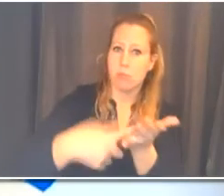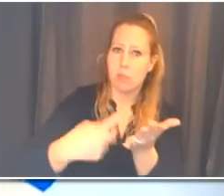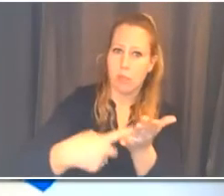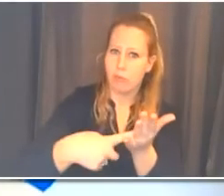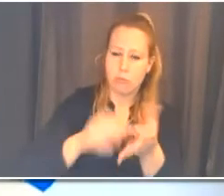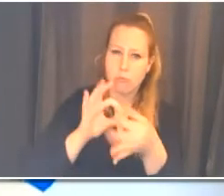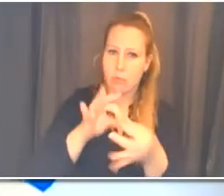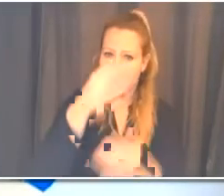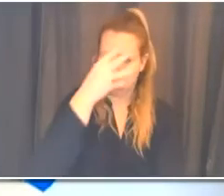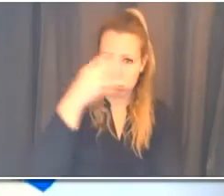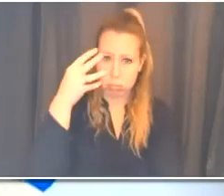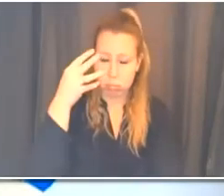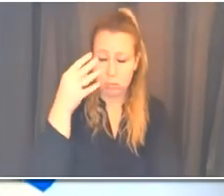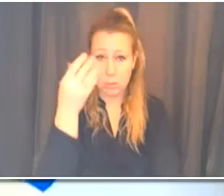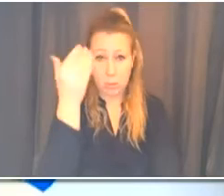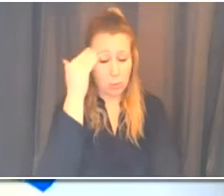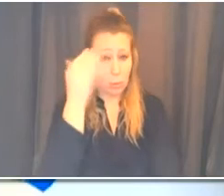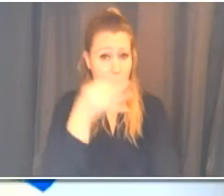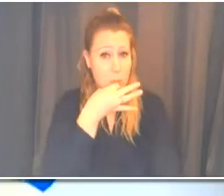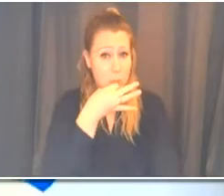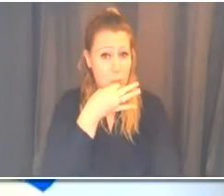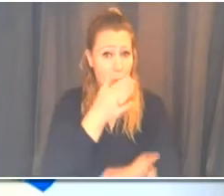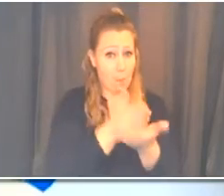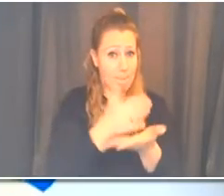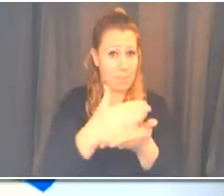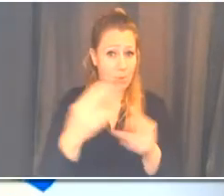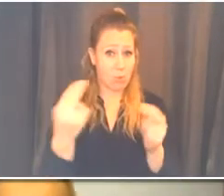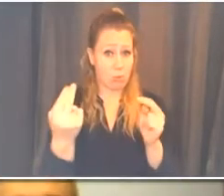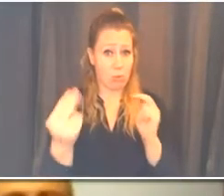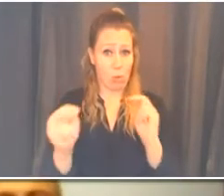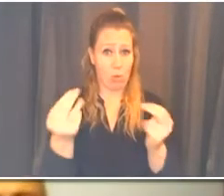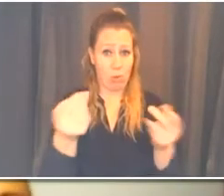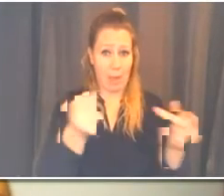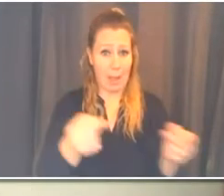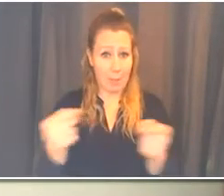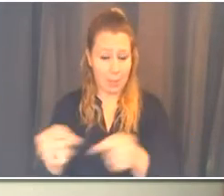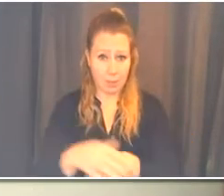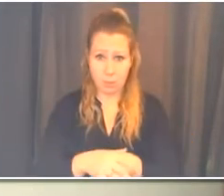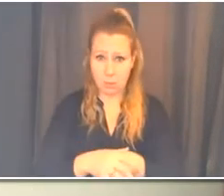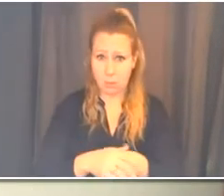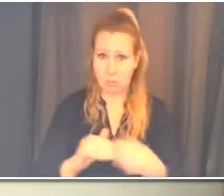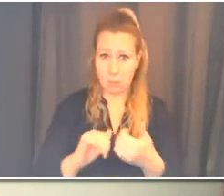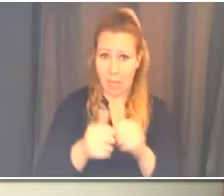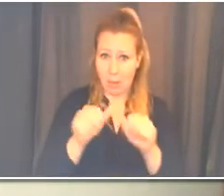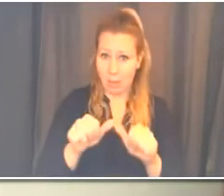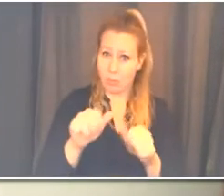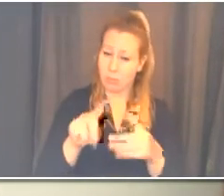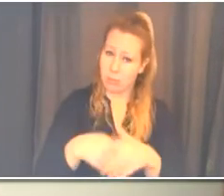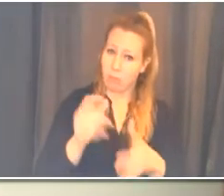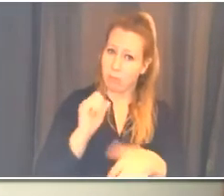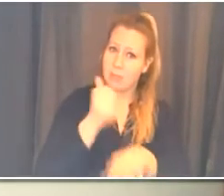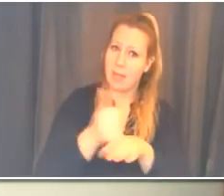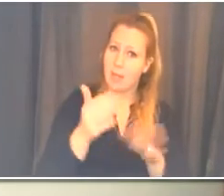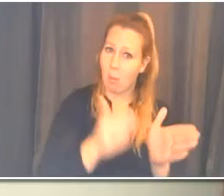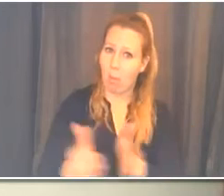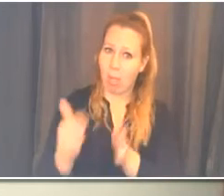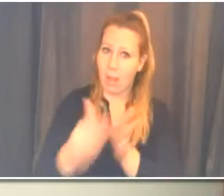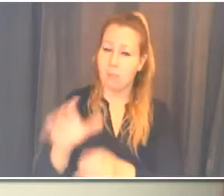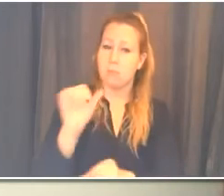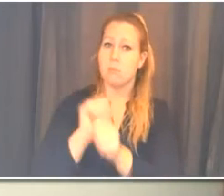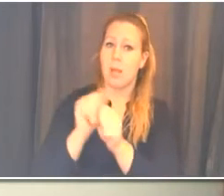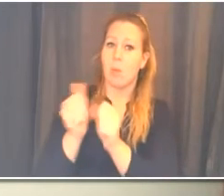budget and I'll leave you with those final questions sure so uh thanks council member for the question so I mean in terms